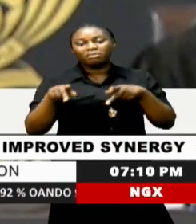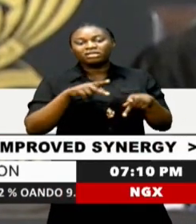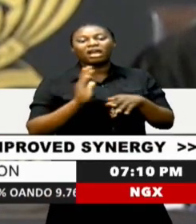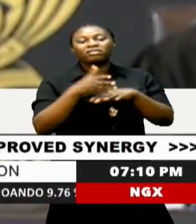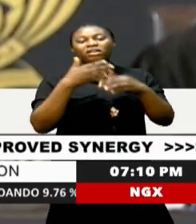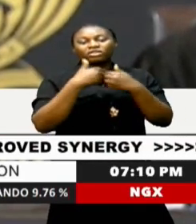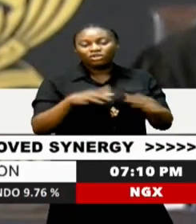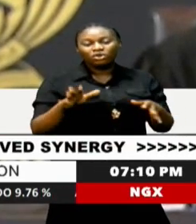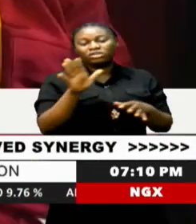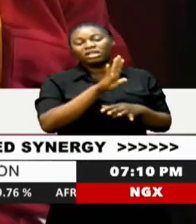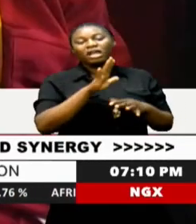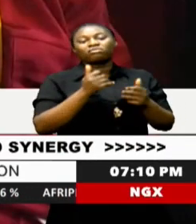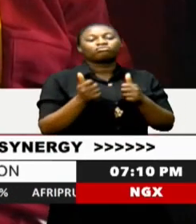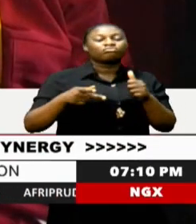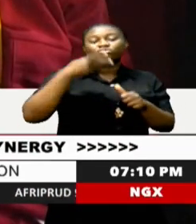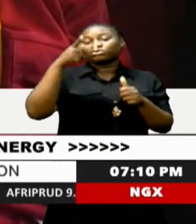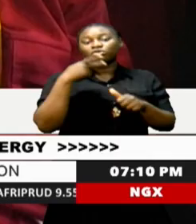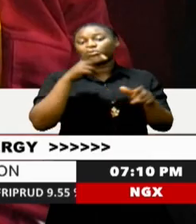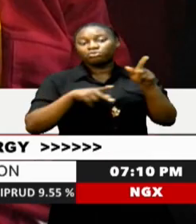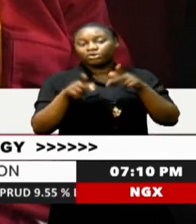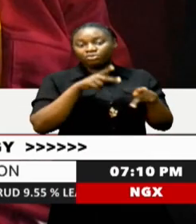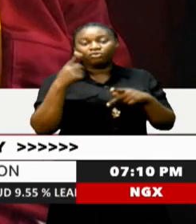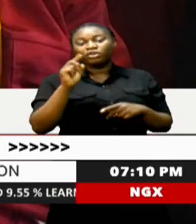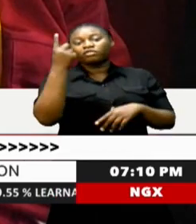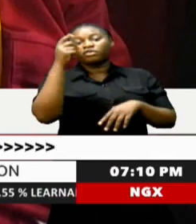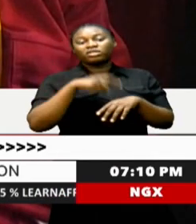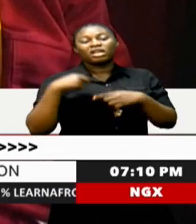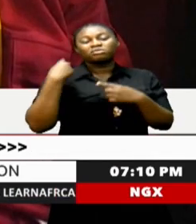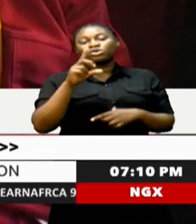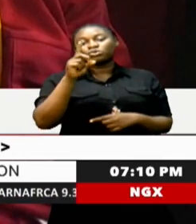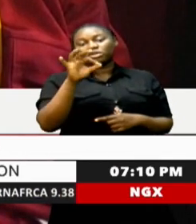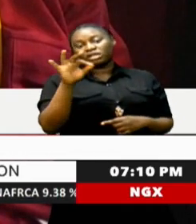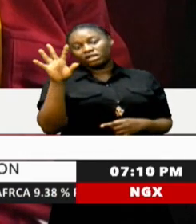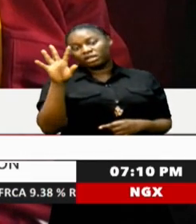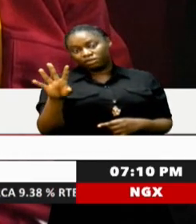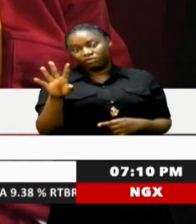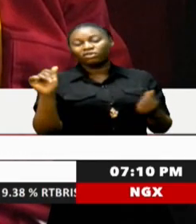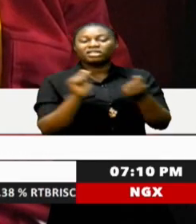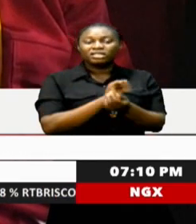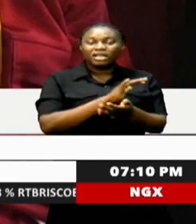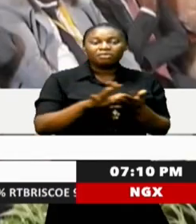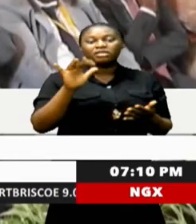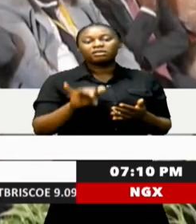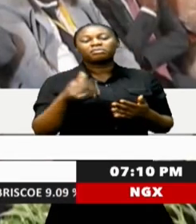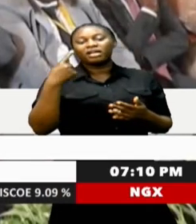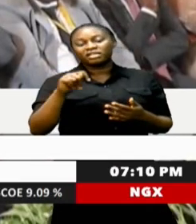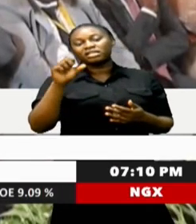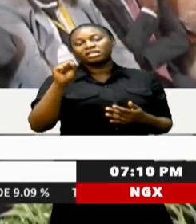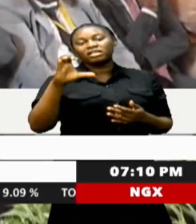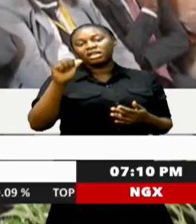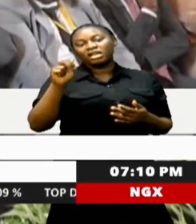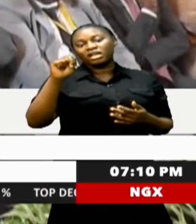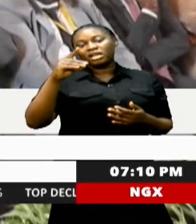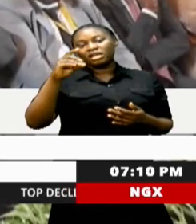its absolute parliamentary majority for the first time since 1994. damaged by graft scandals and a